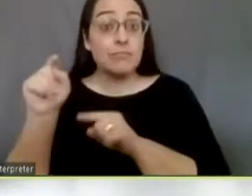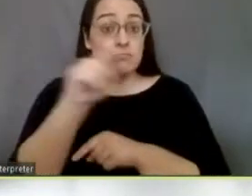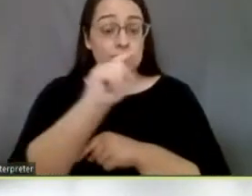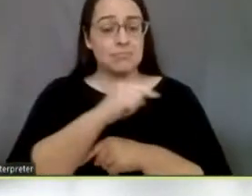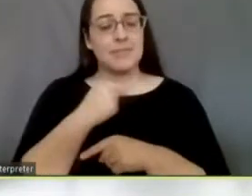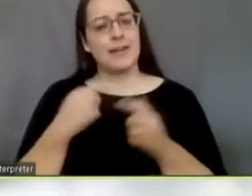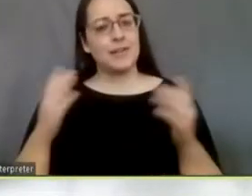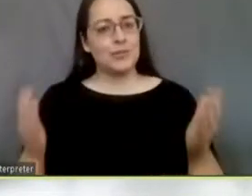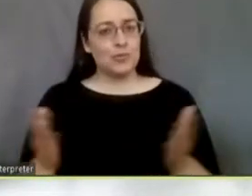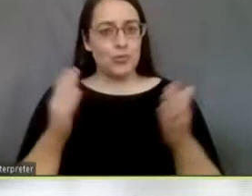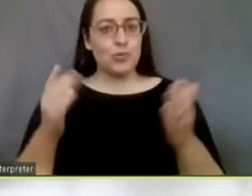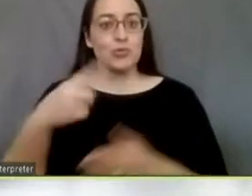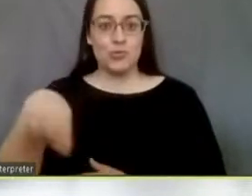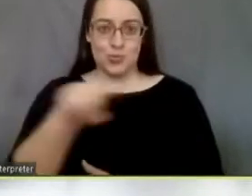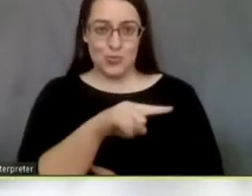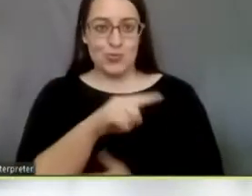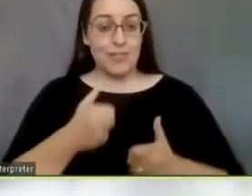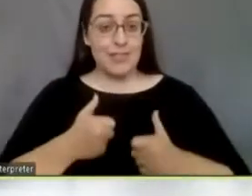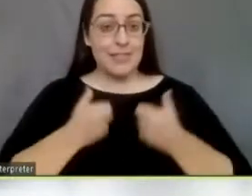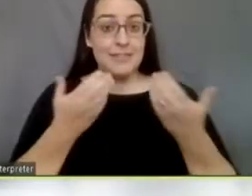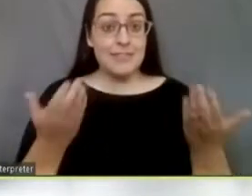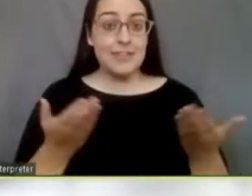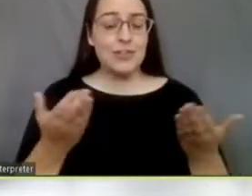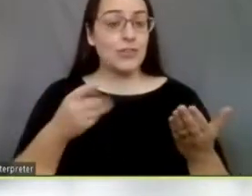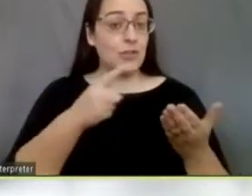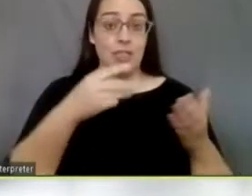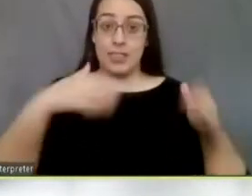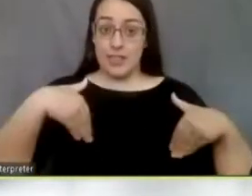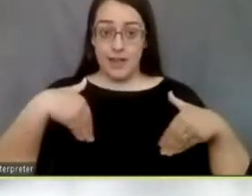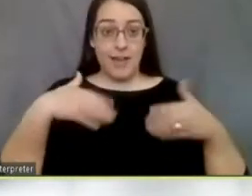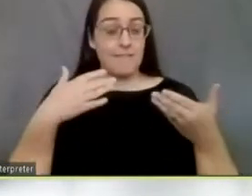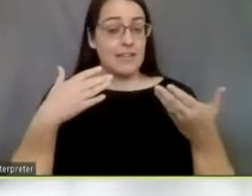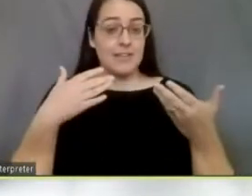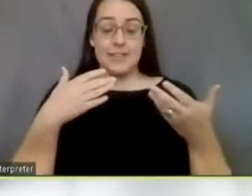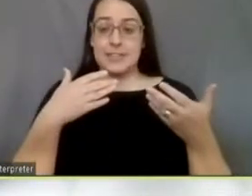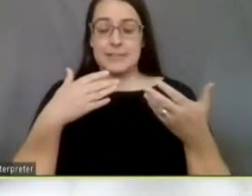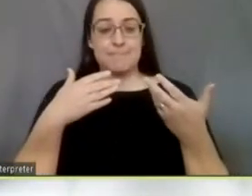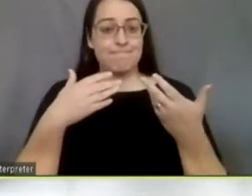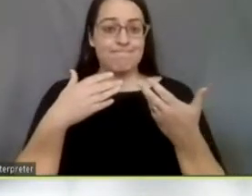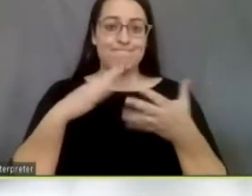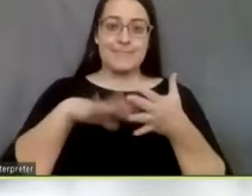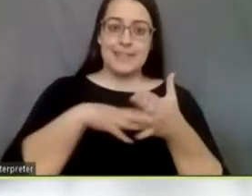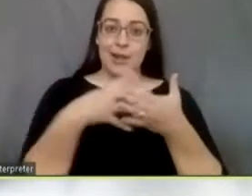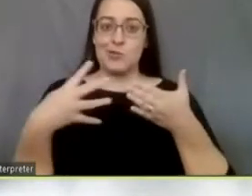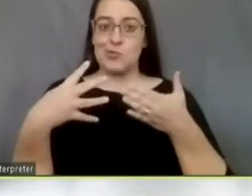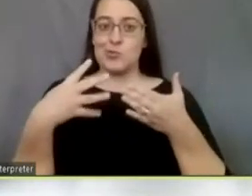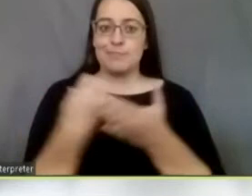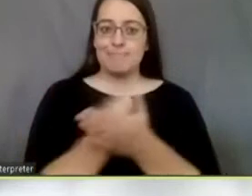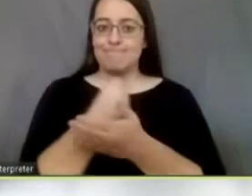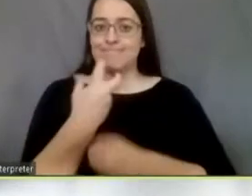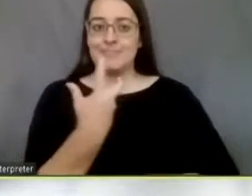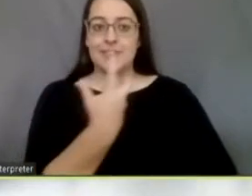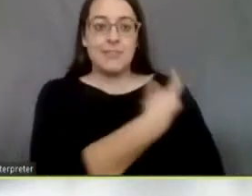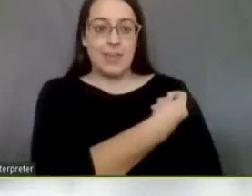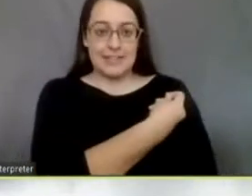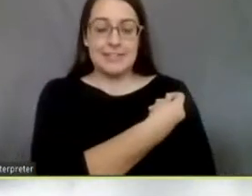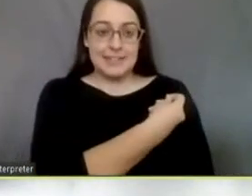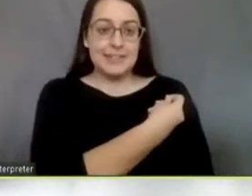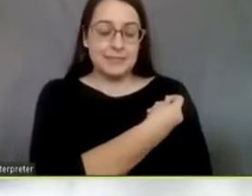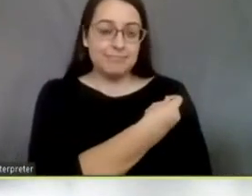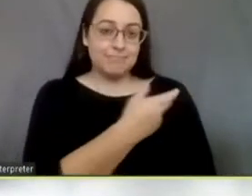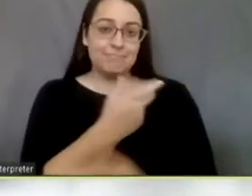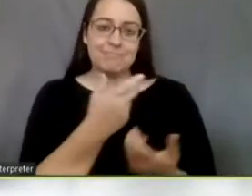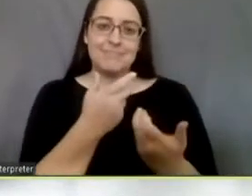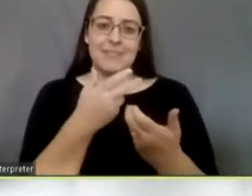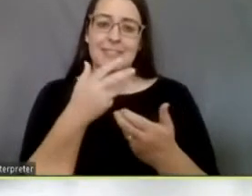to encourage you as a citizen, if you haven't stopped or created a space in your schedule to get a vaccine, let's make